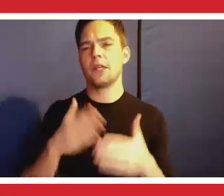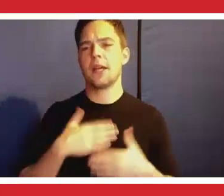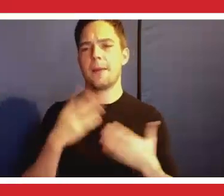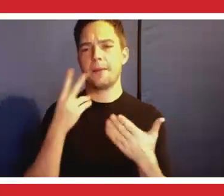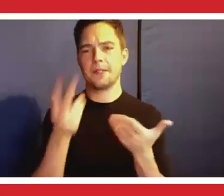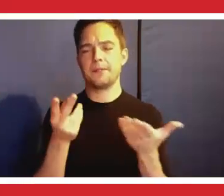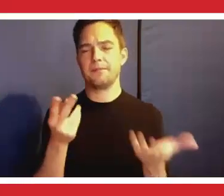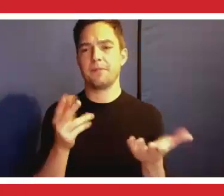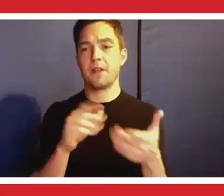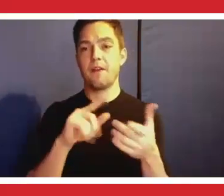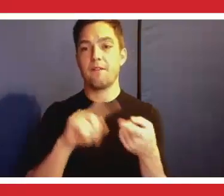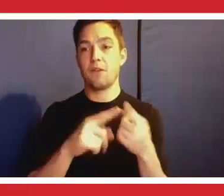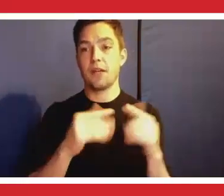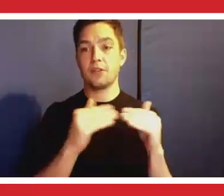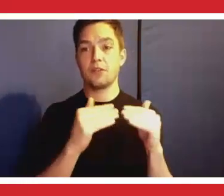friend and colleague